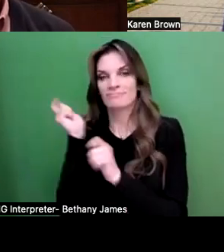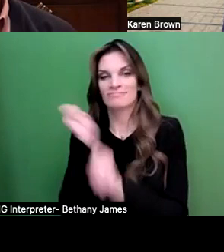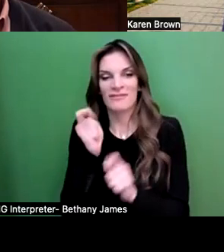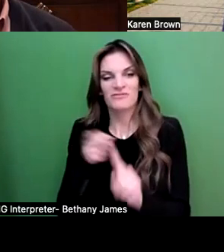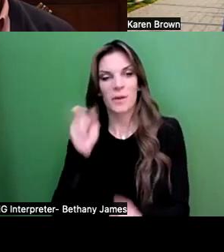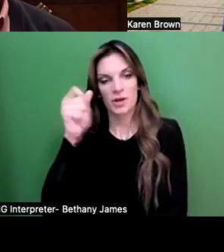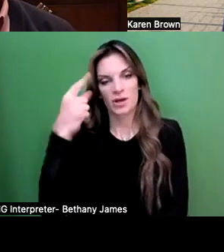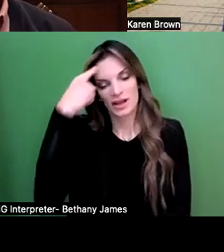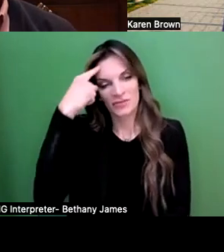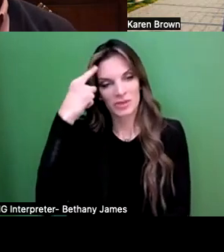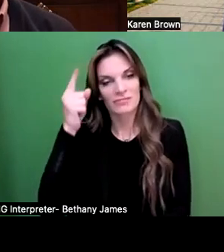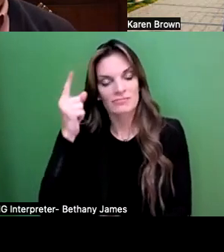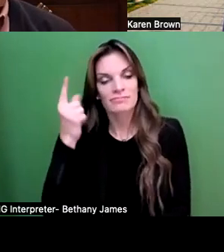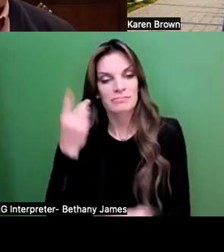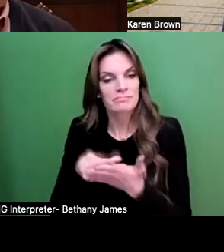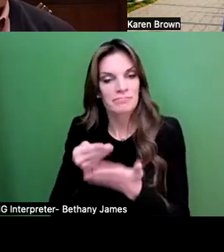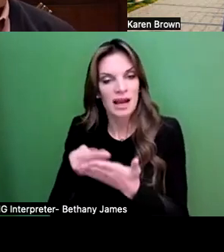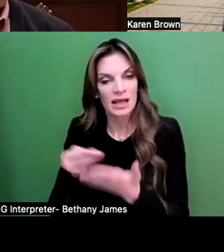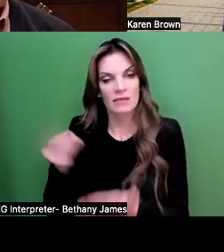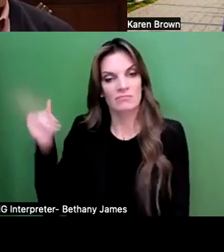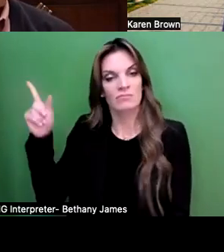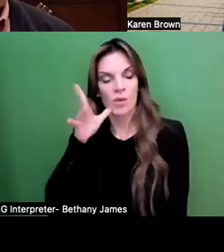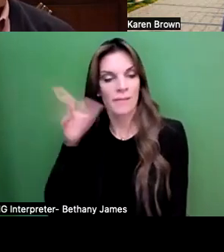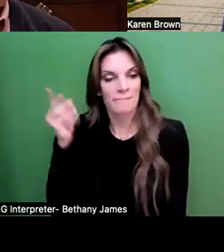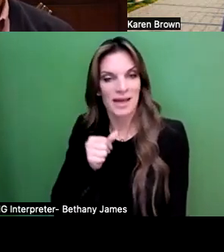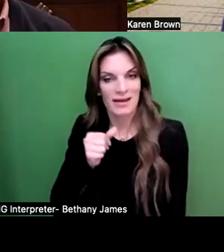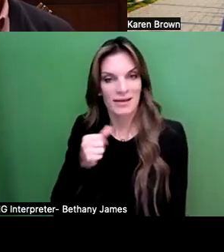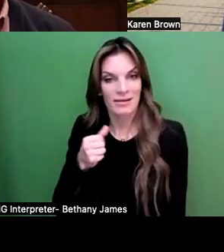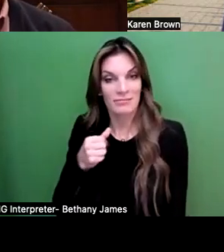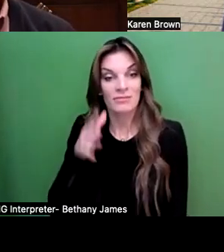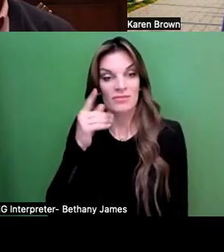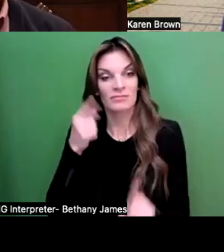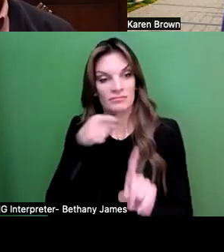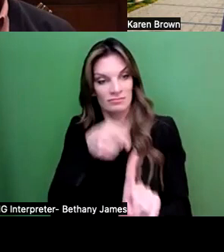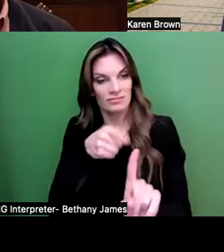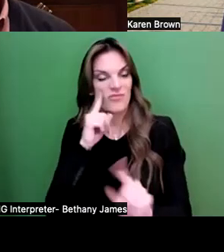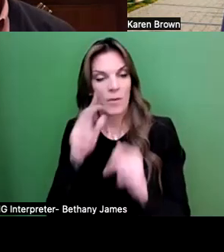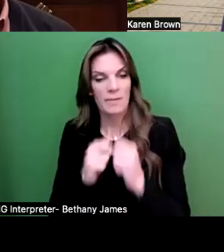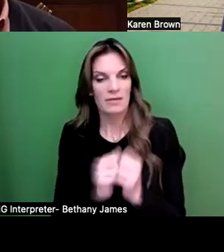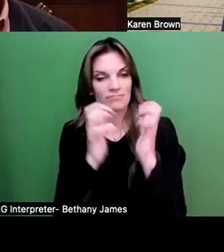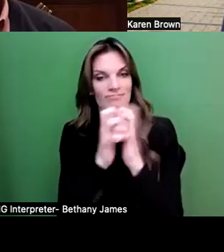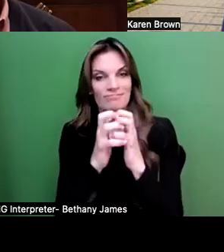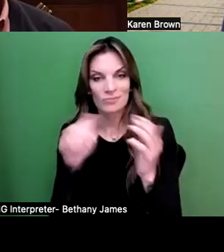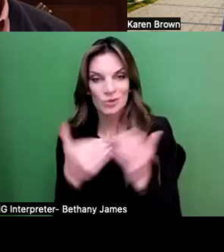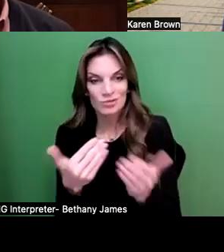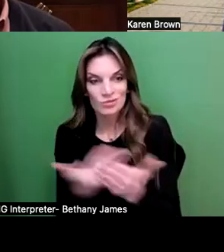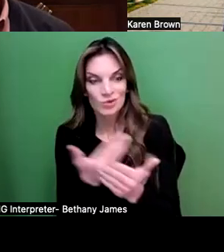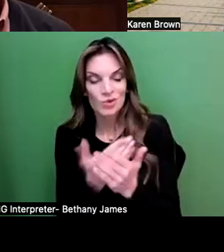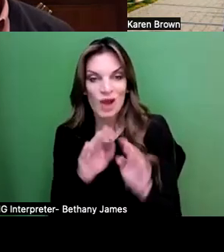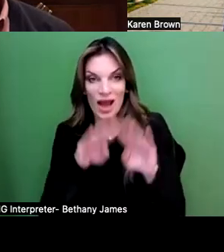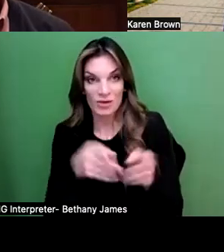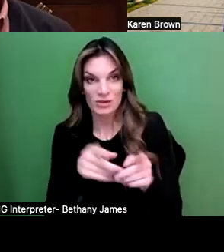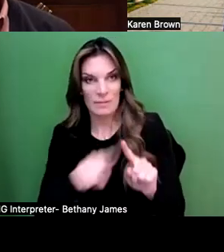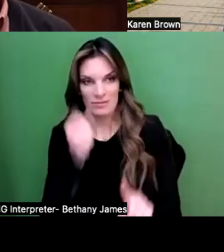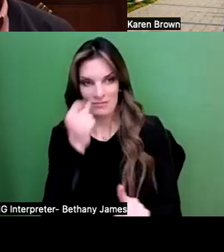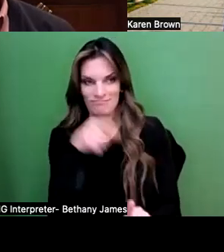to be compensated for more affordable housing. any project that comes to the planning board, that's one